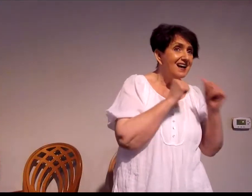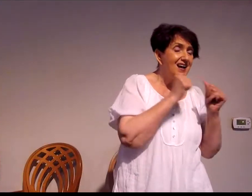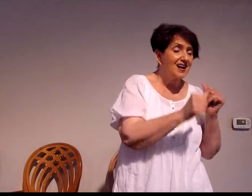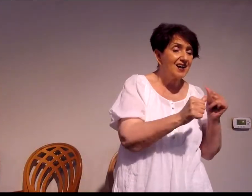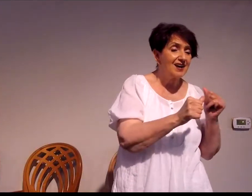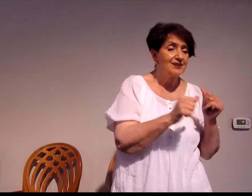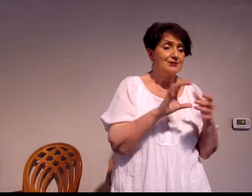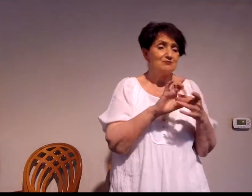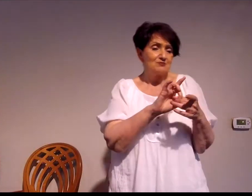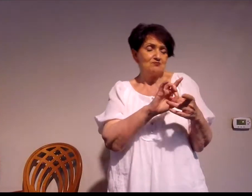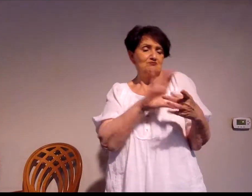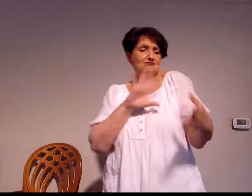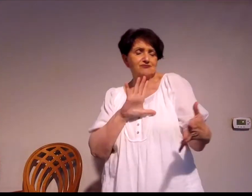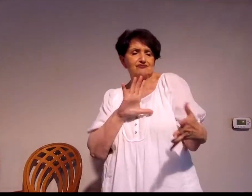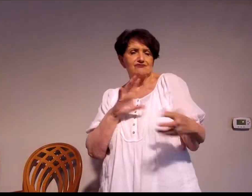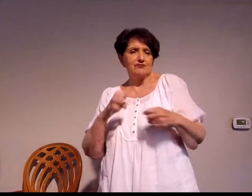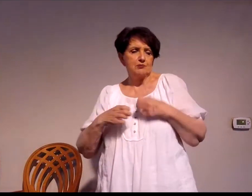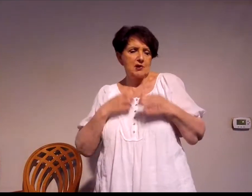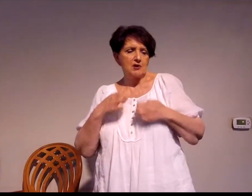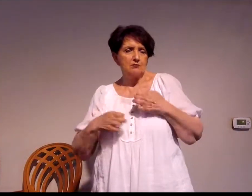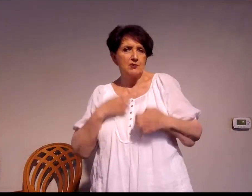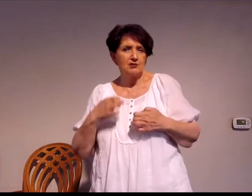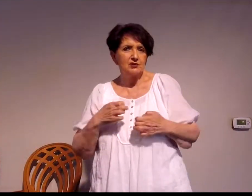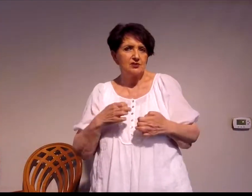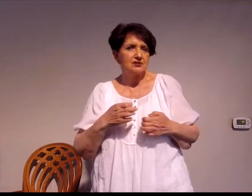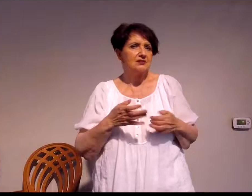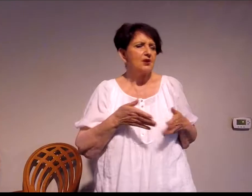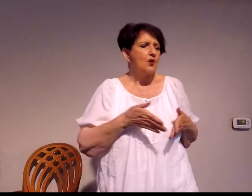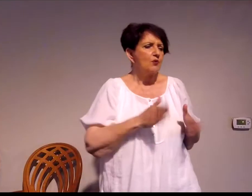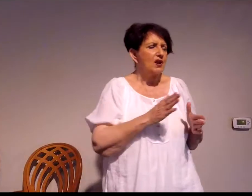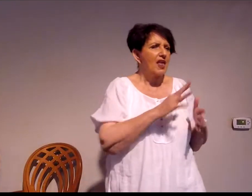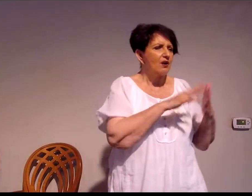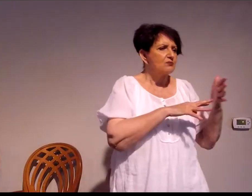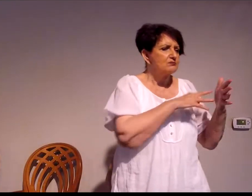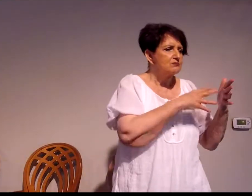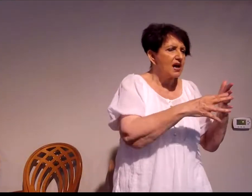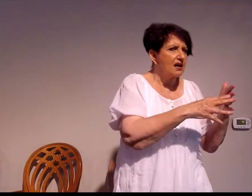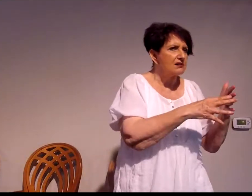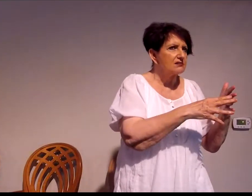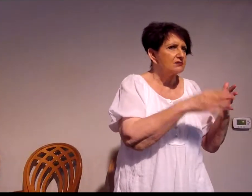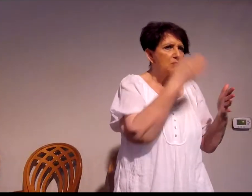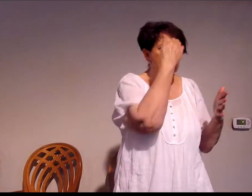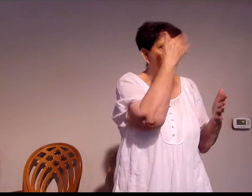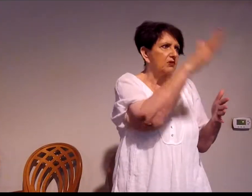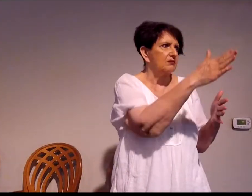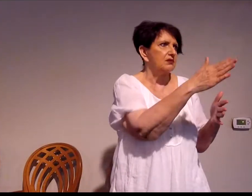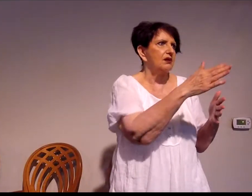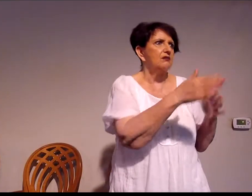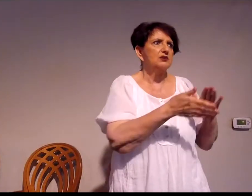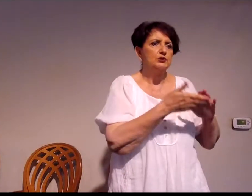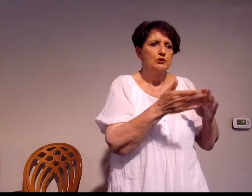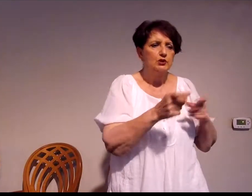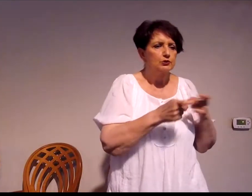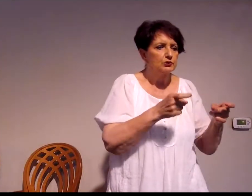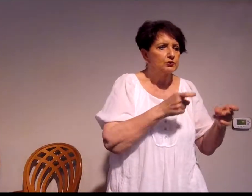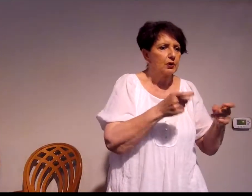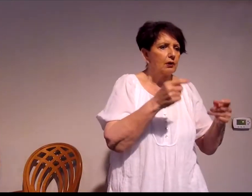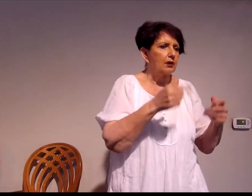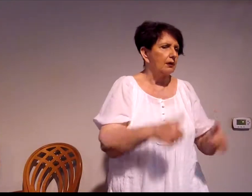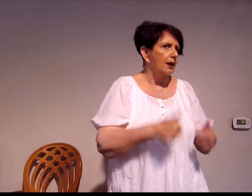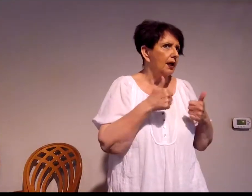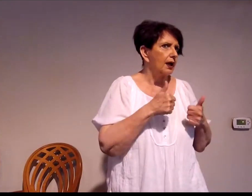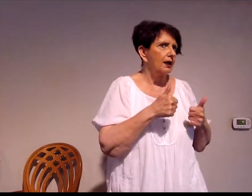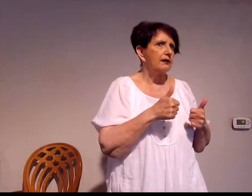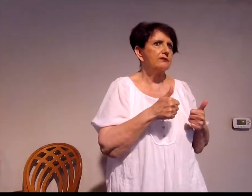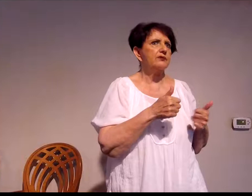our emotions. We can continue to let patterns that we may not even know run us over and over and over again. We get to